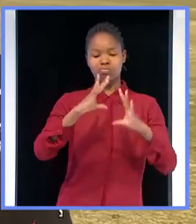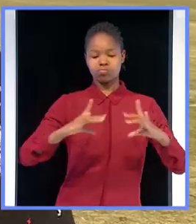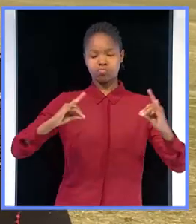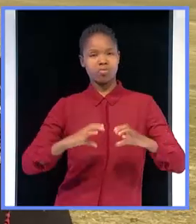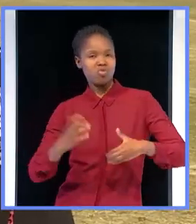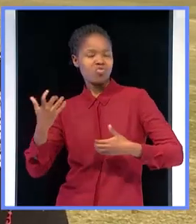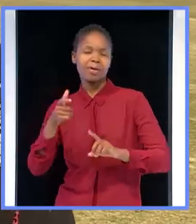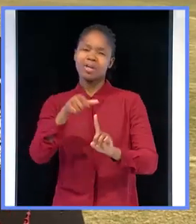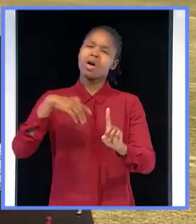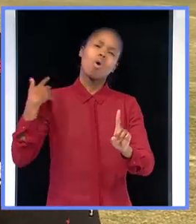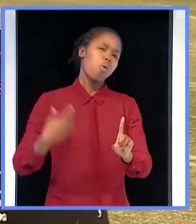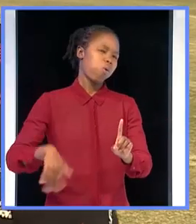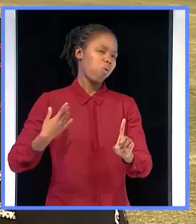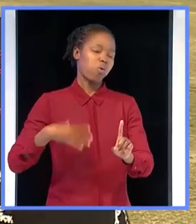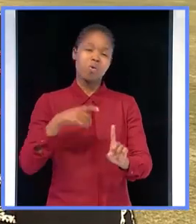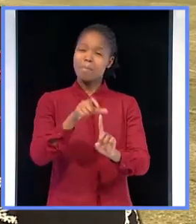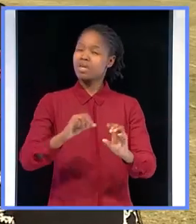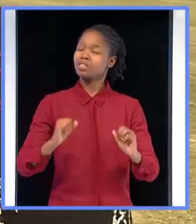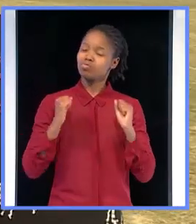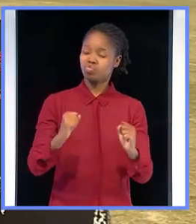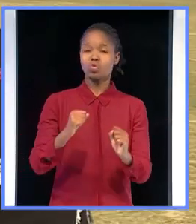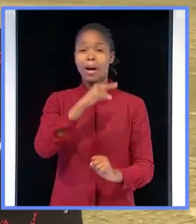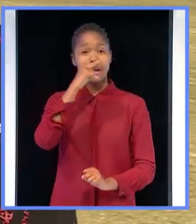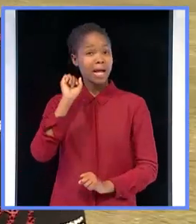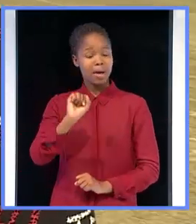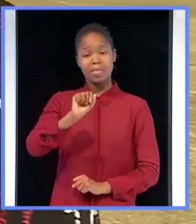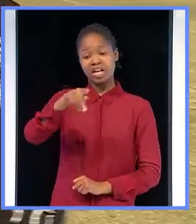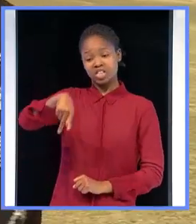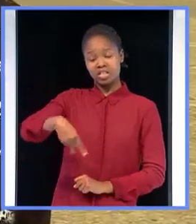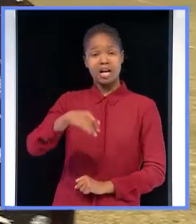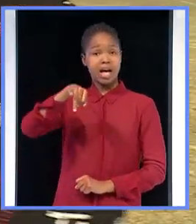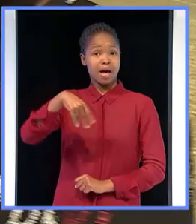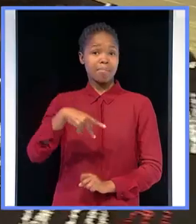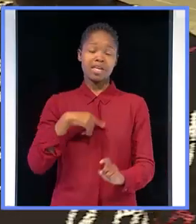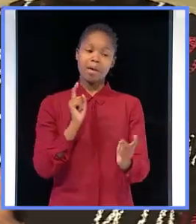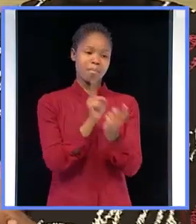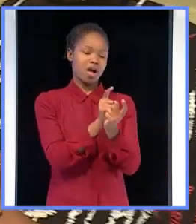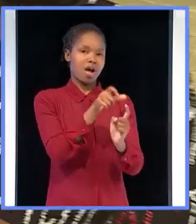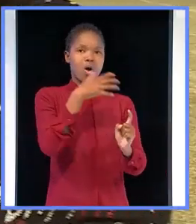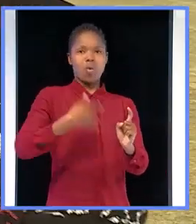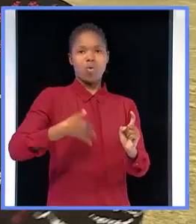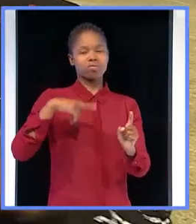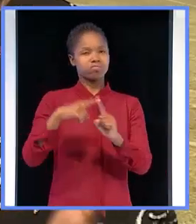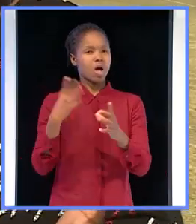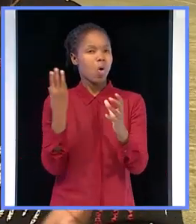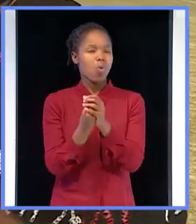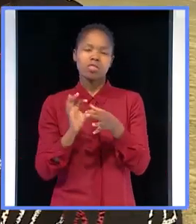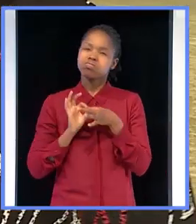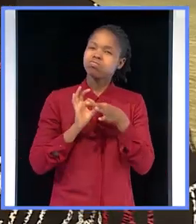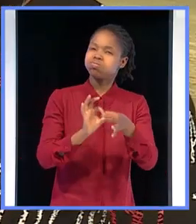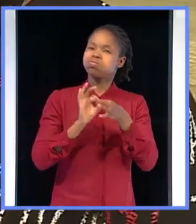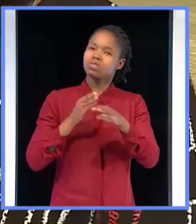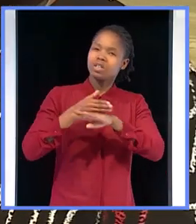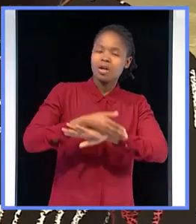very, very, very, very strong person called JP Strydom. But we caught up with someone who has been in the journey with him. JP is